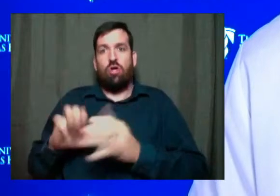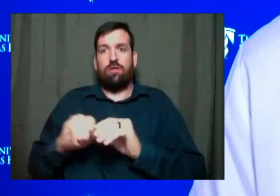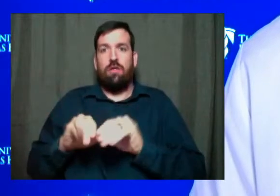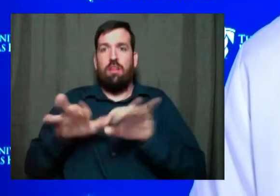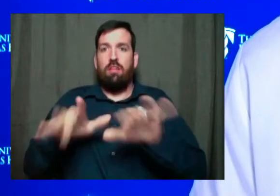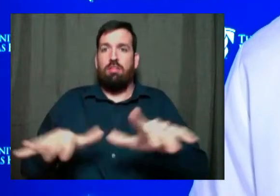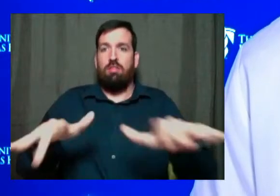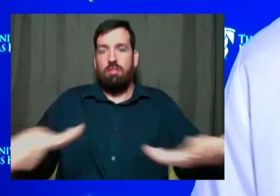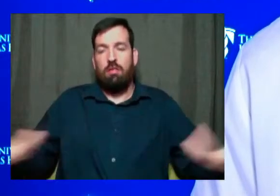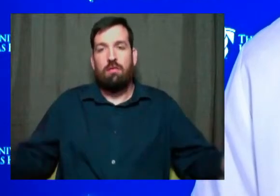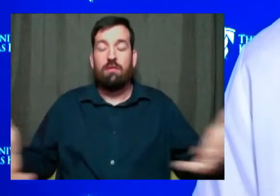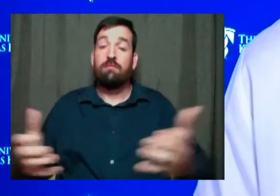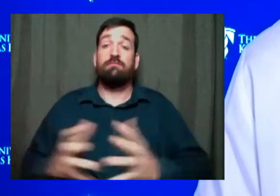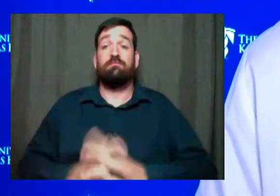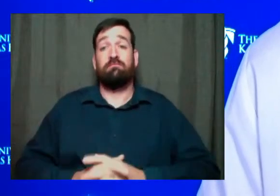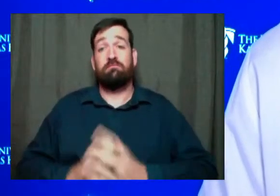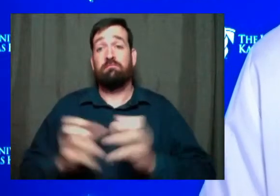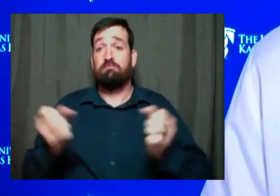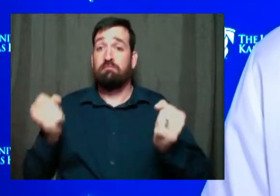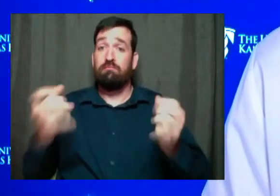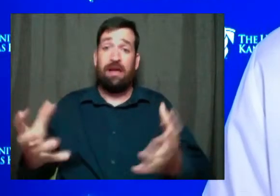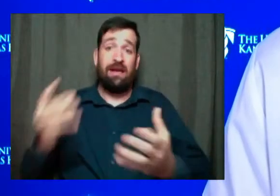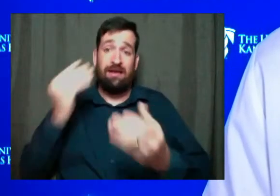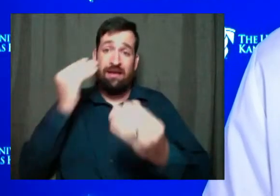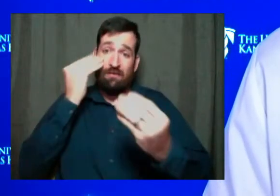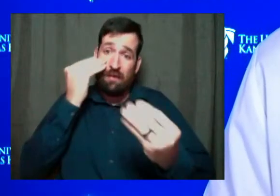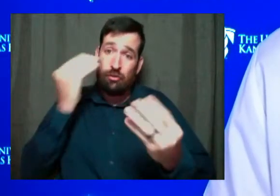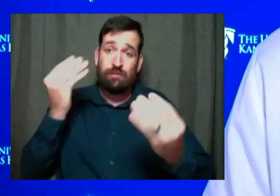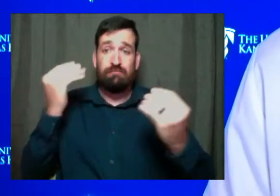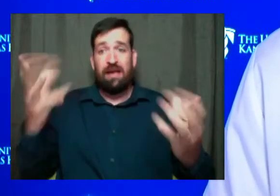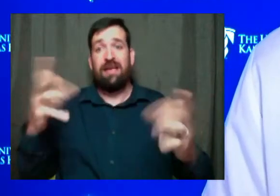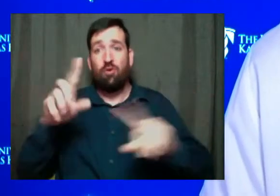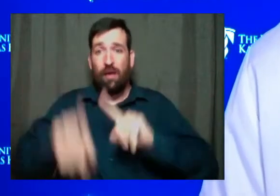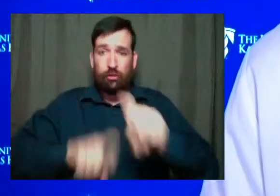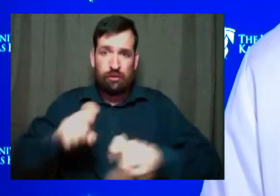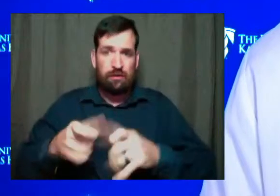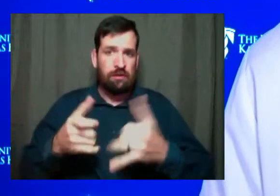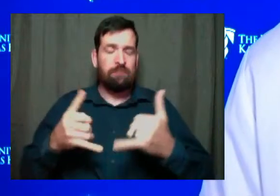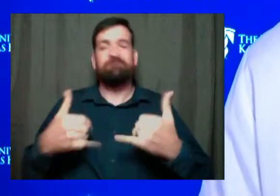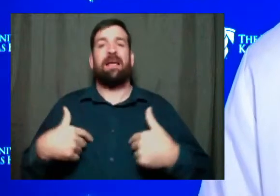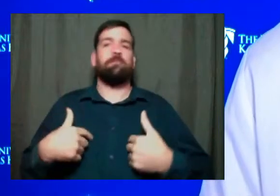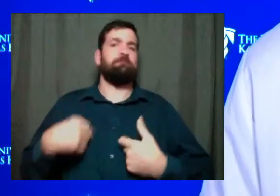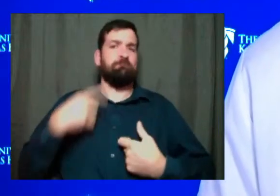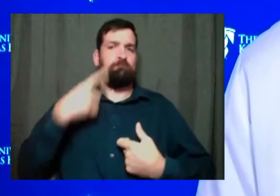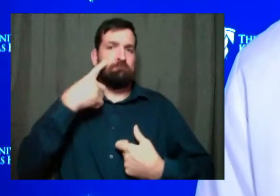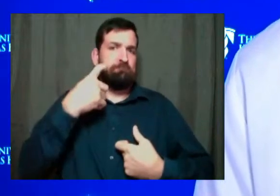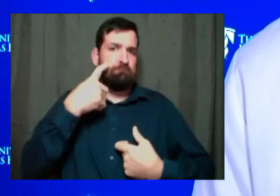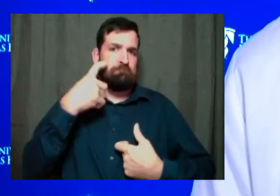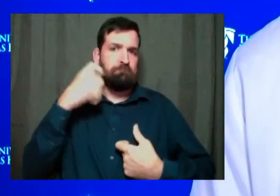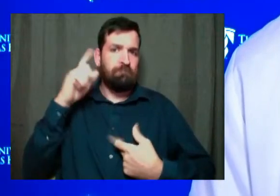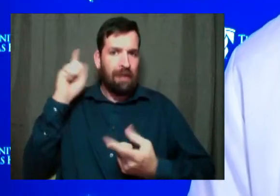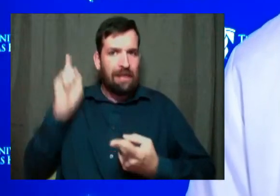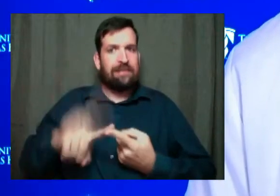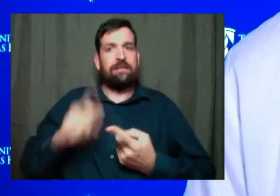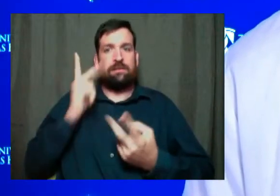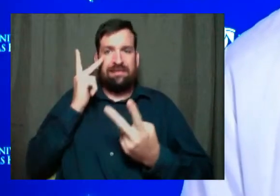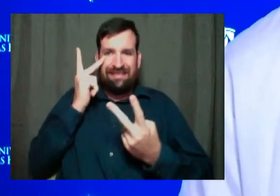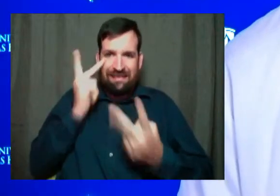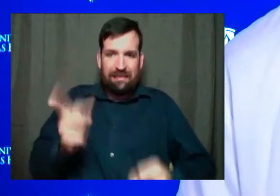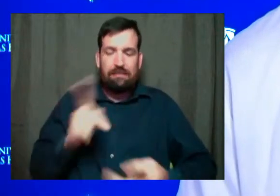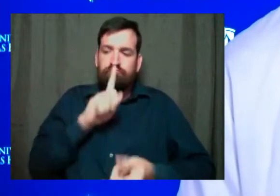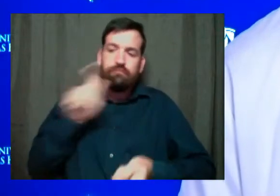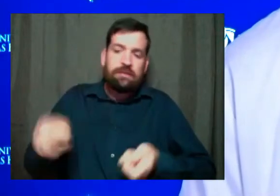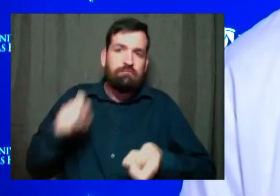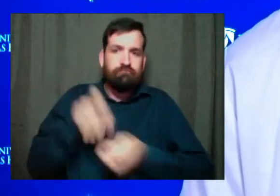lot of points and information that we still need to get. I'm skeptical until we can see exactly what this is and how it does.